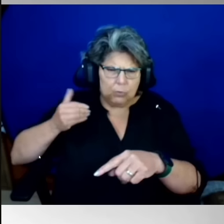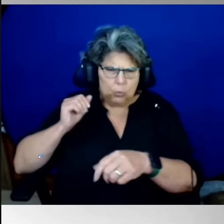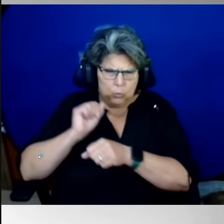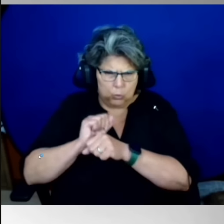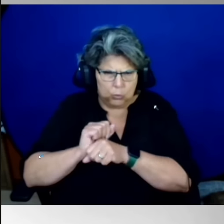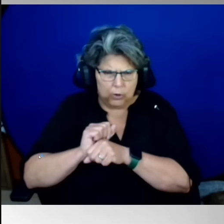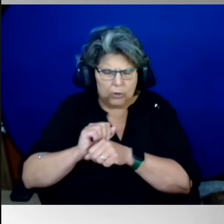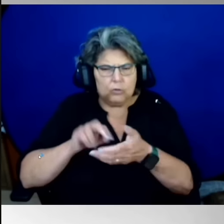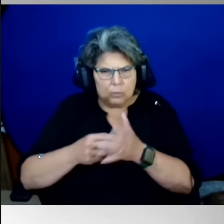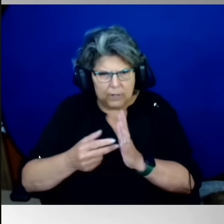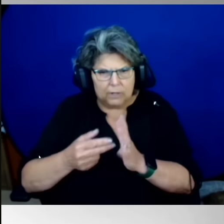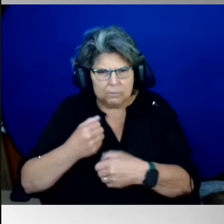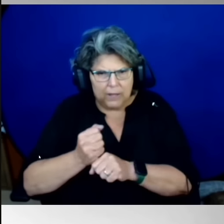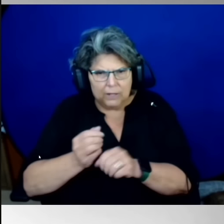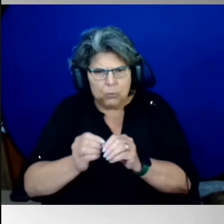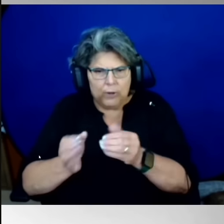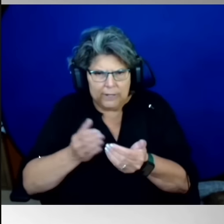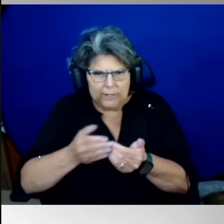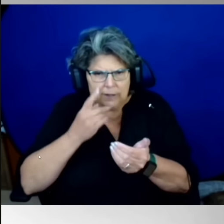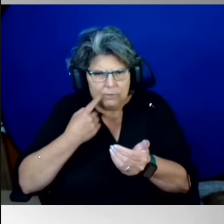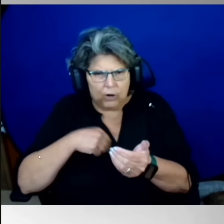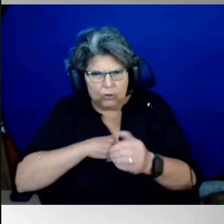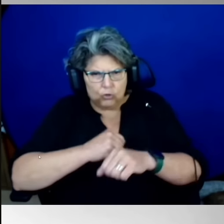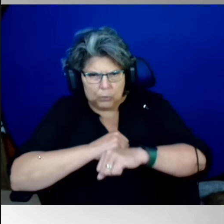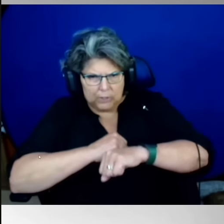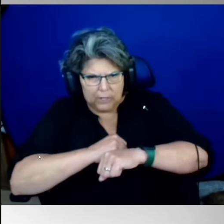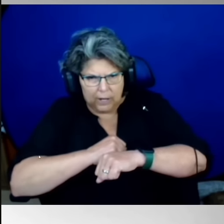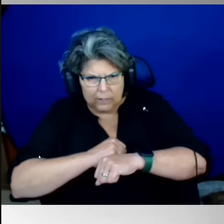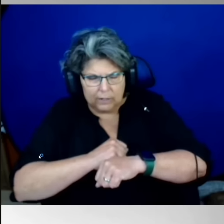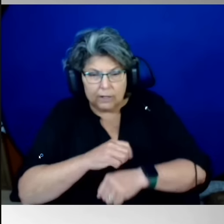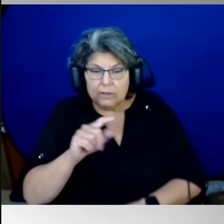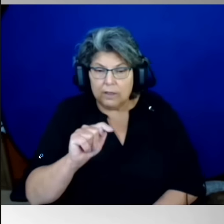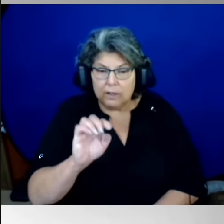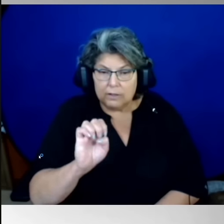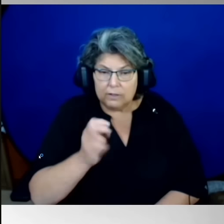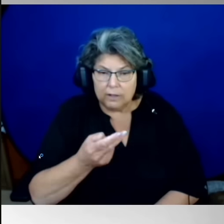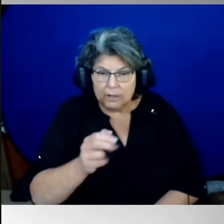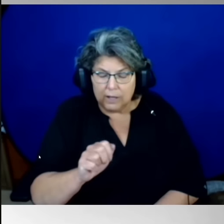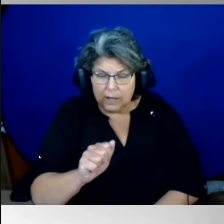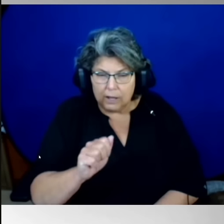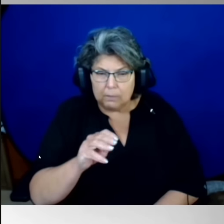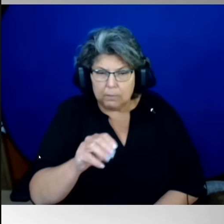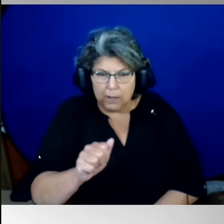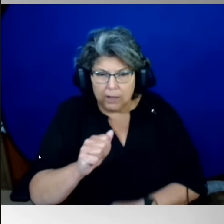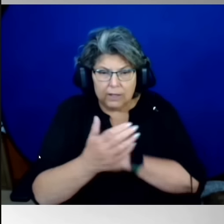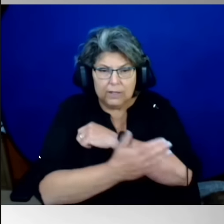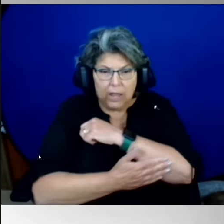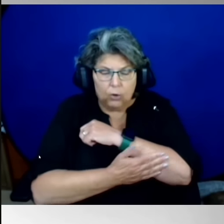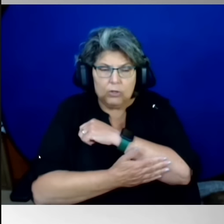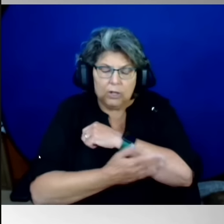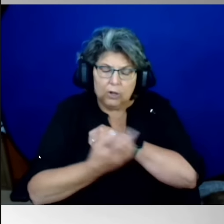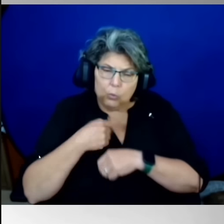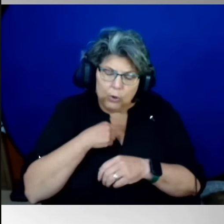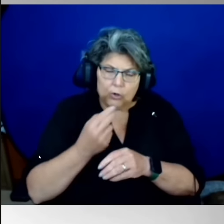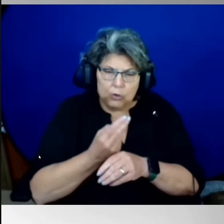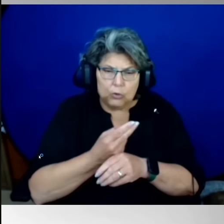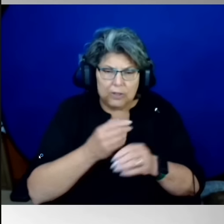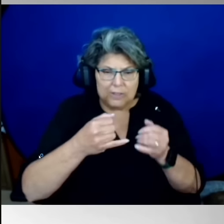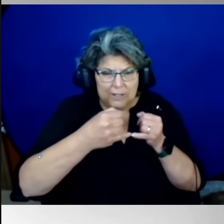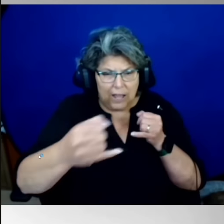areas to protect. As we move into the Tehama County area, we're utilizing those the best we can as well.